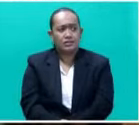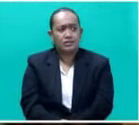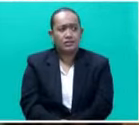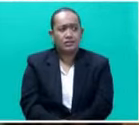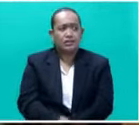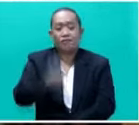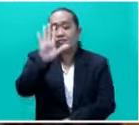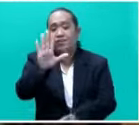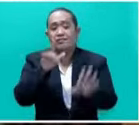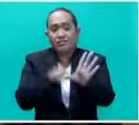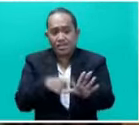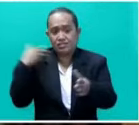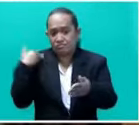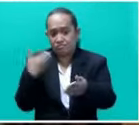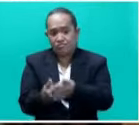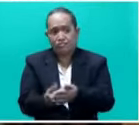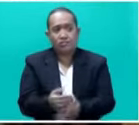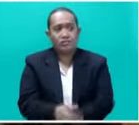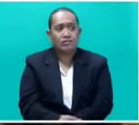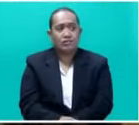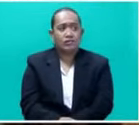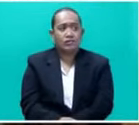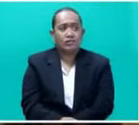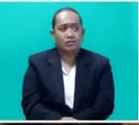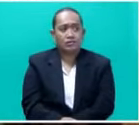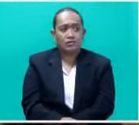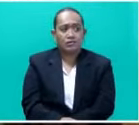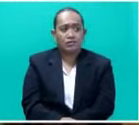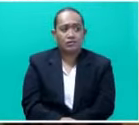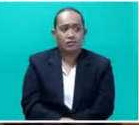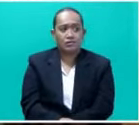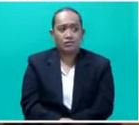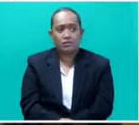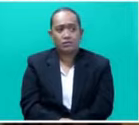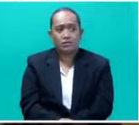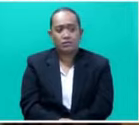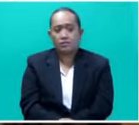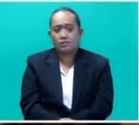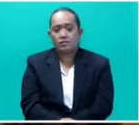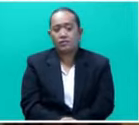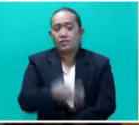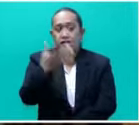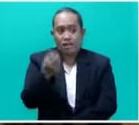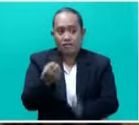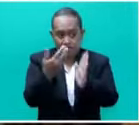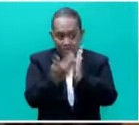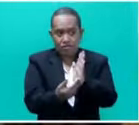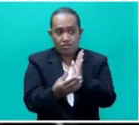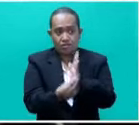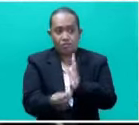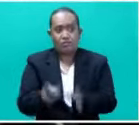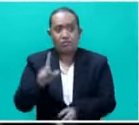5 long years through the speaker, with each and every stakeholder. And you can have a look at the Hansard report